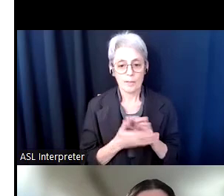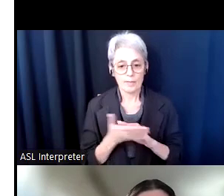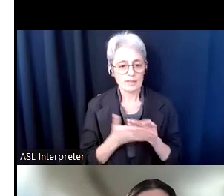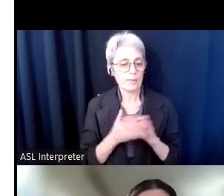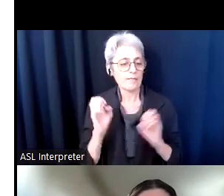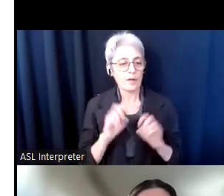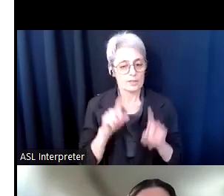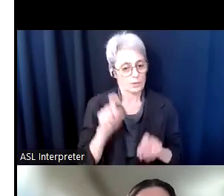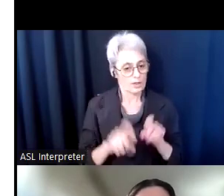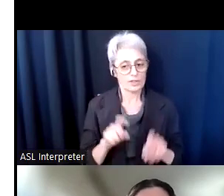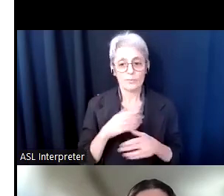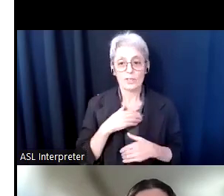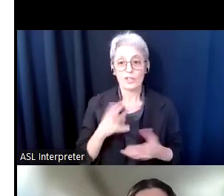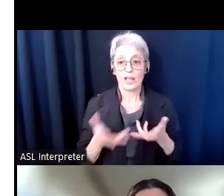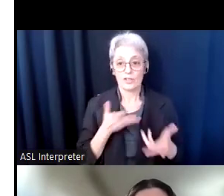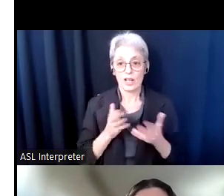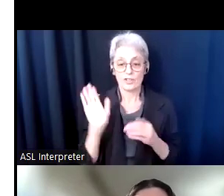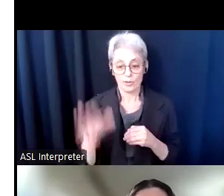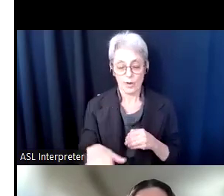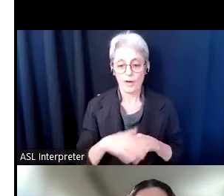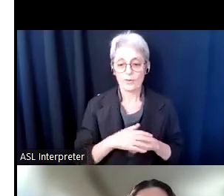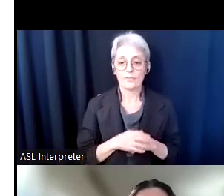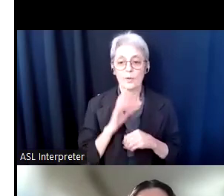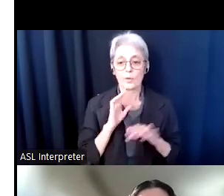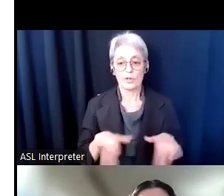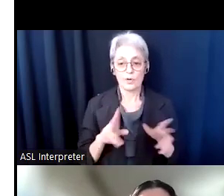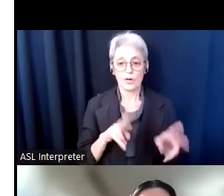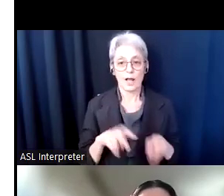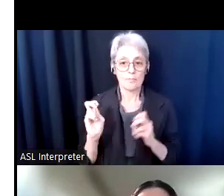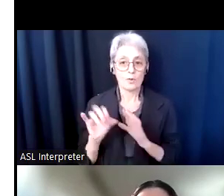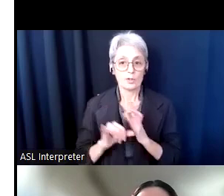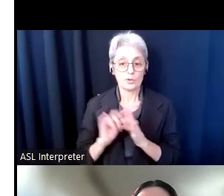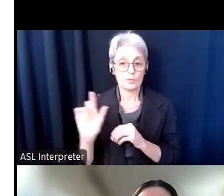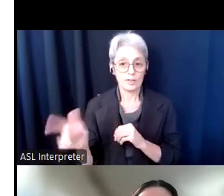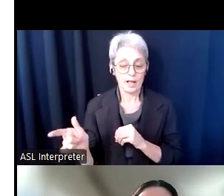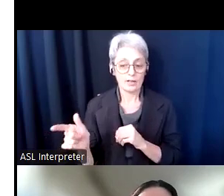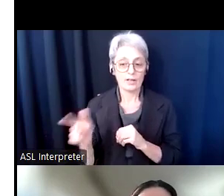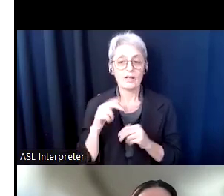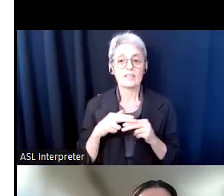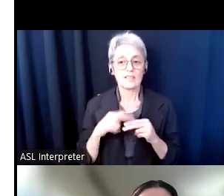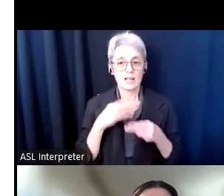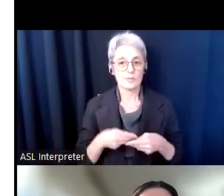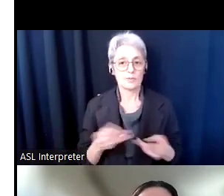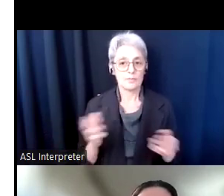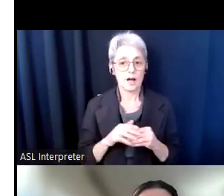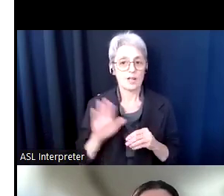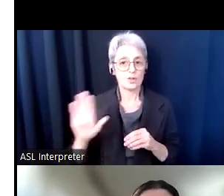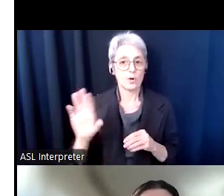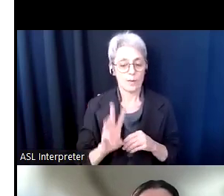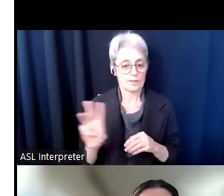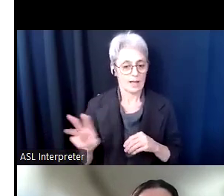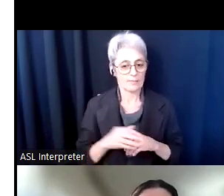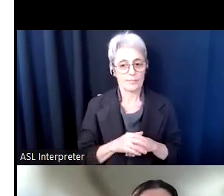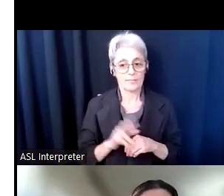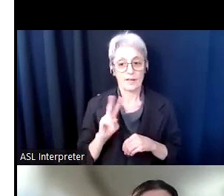interaction throughout. The webinar will be recorded and posted to YouTube at a later date, and slides will be available on your website. Val, I'm turning it